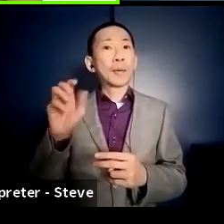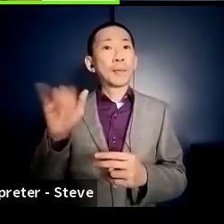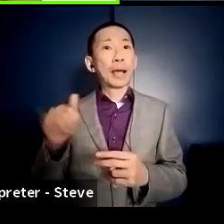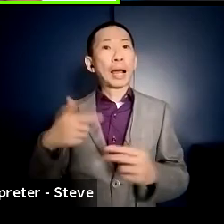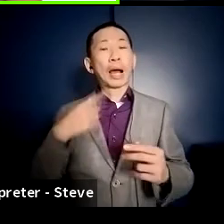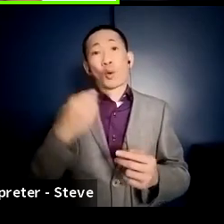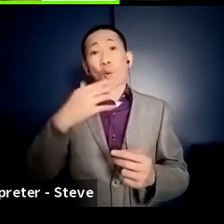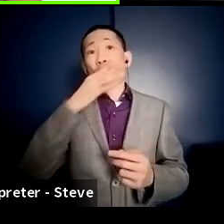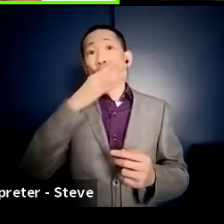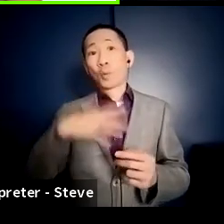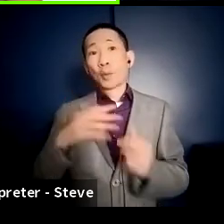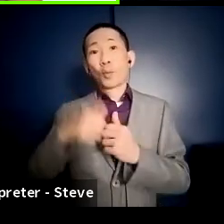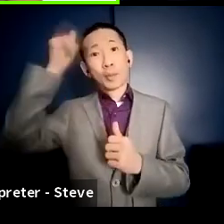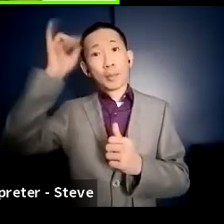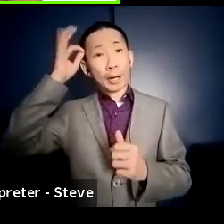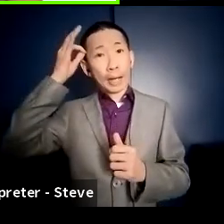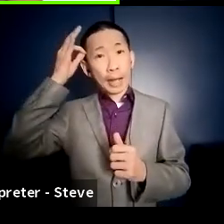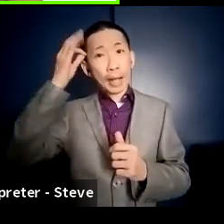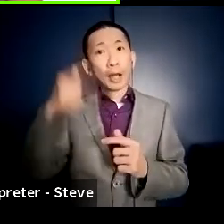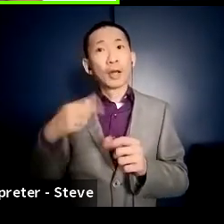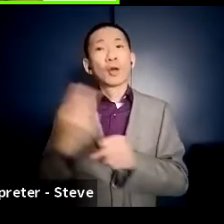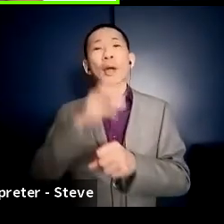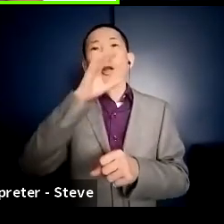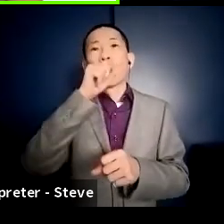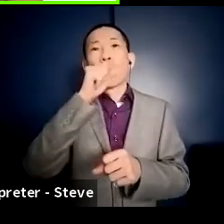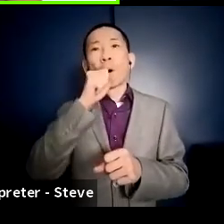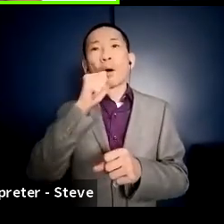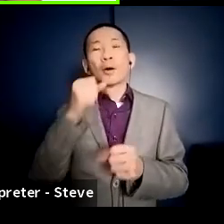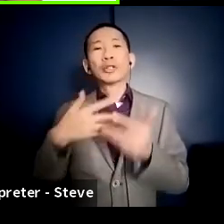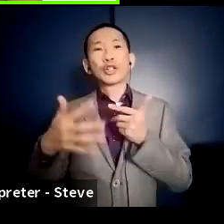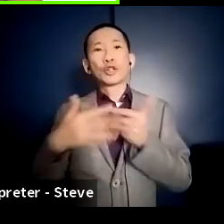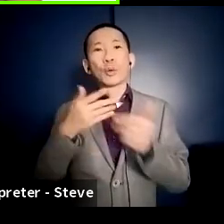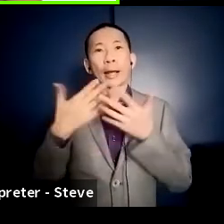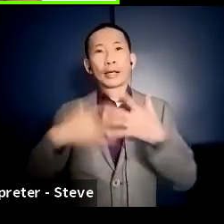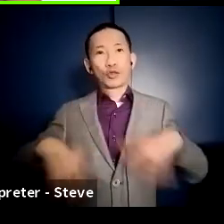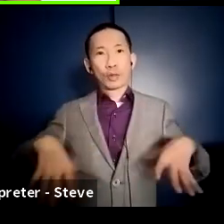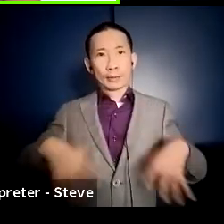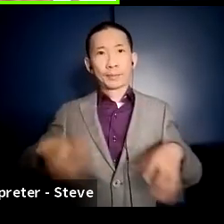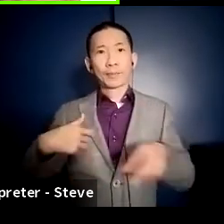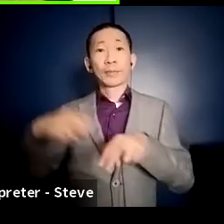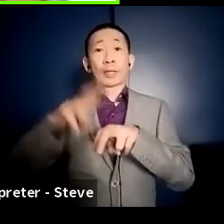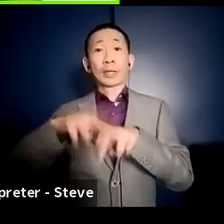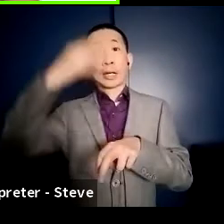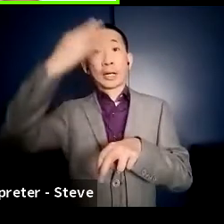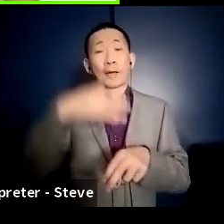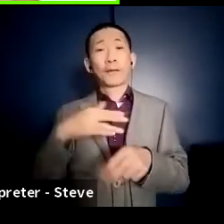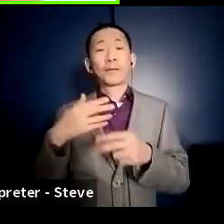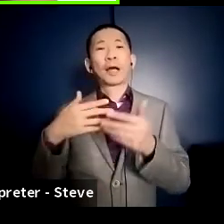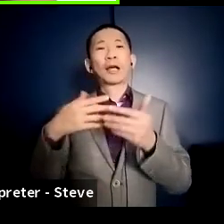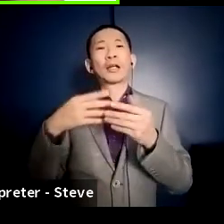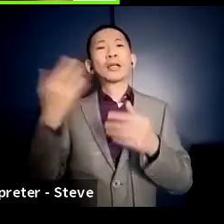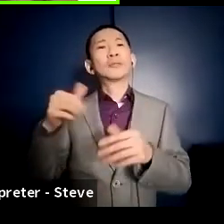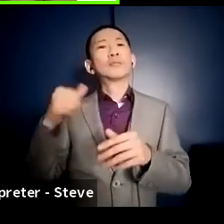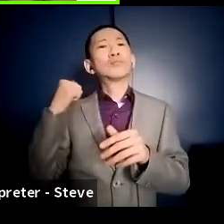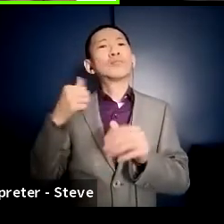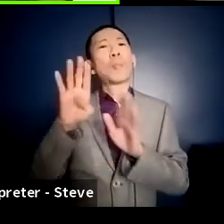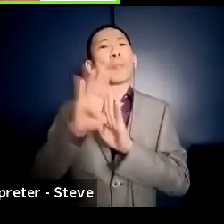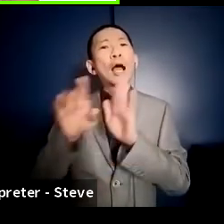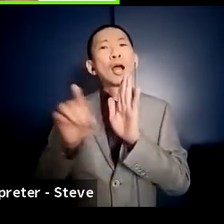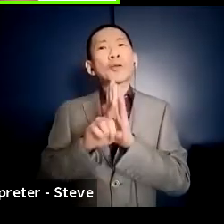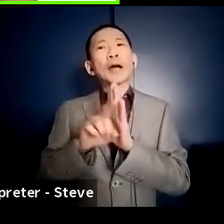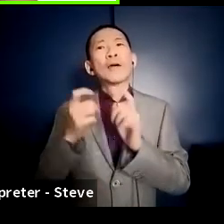white woman with blonde hair, wearing an orange and gray dress. I'm sitting in front of a gradiated background